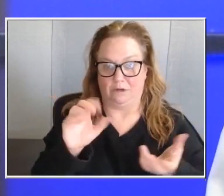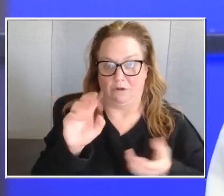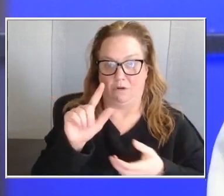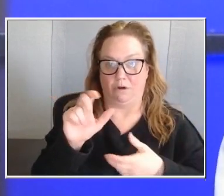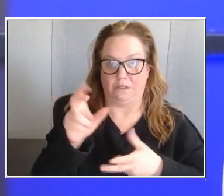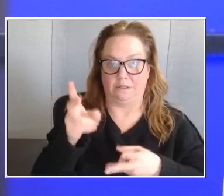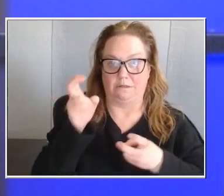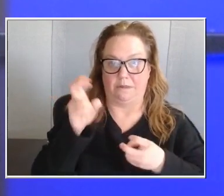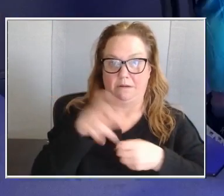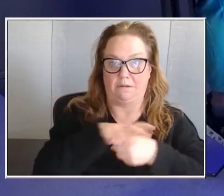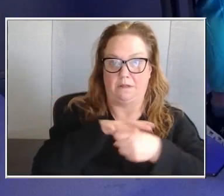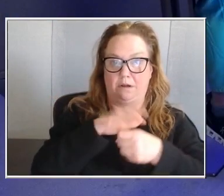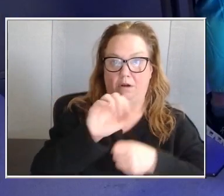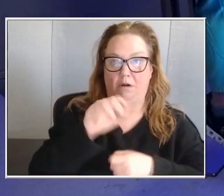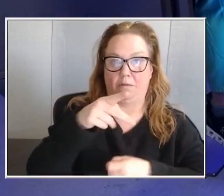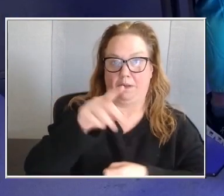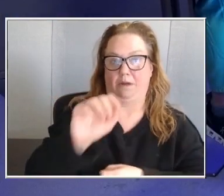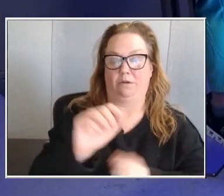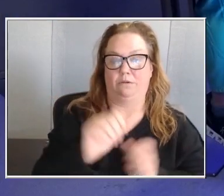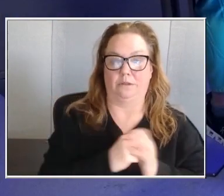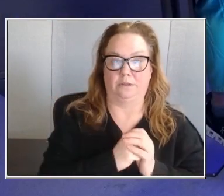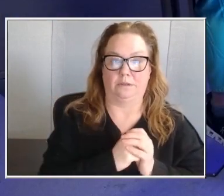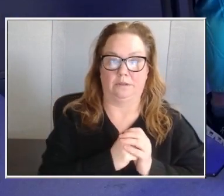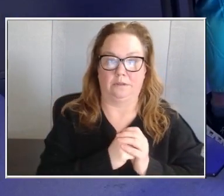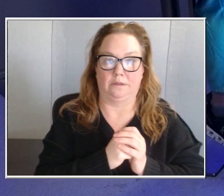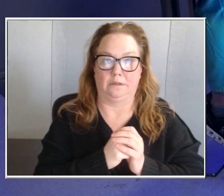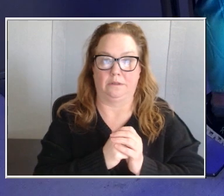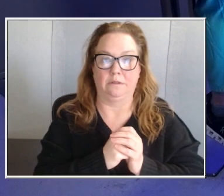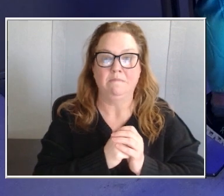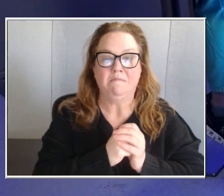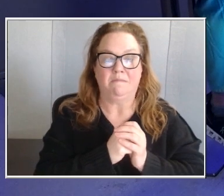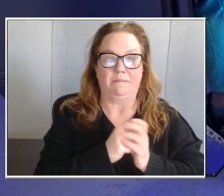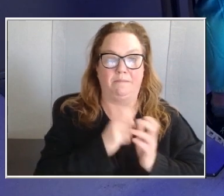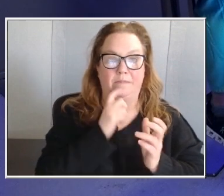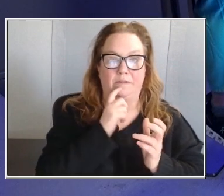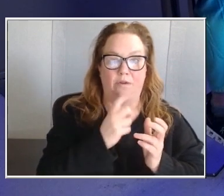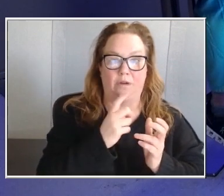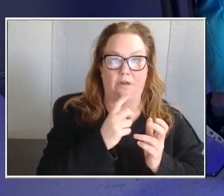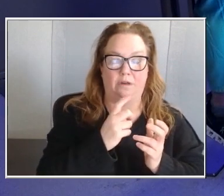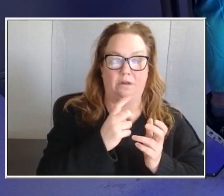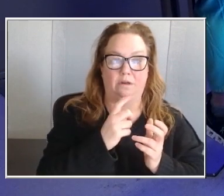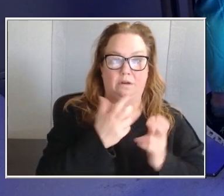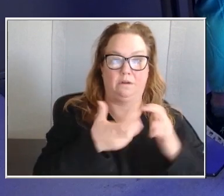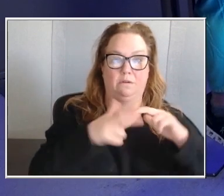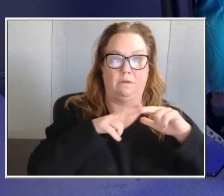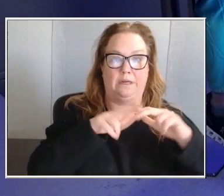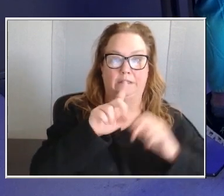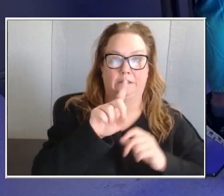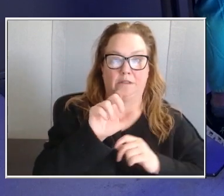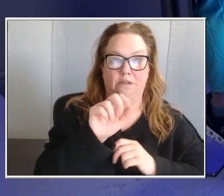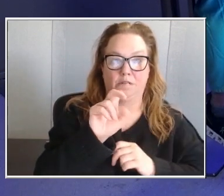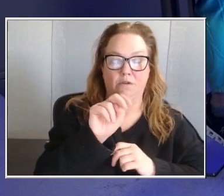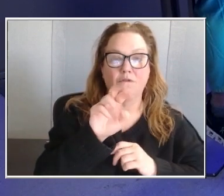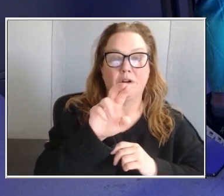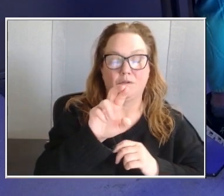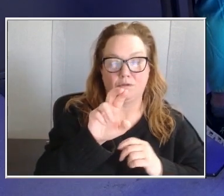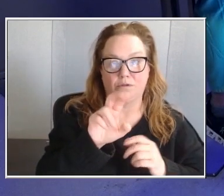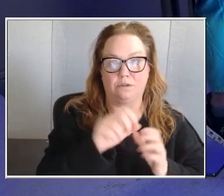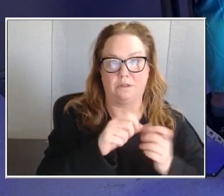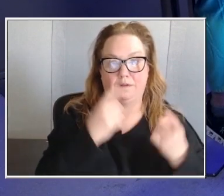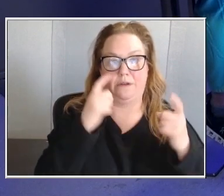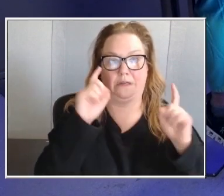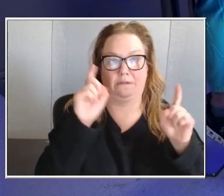by the local OPOs. It all comes down to whether or not you can raise organs, raise donation up effectively. So, Dr.